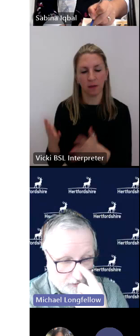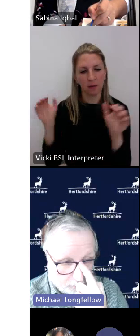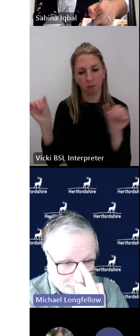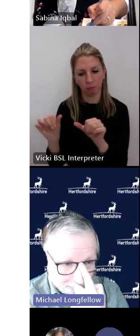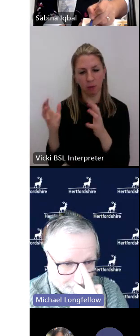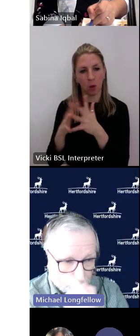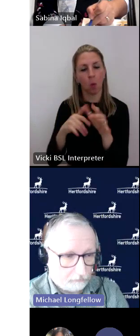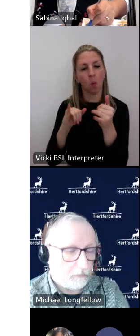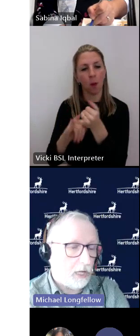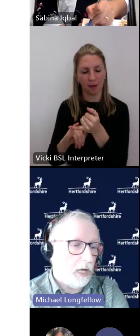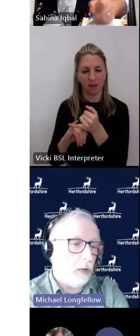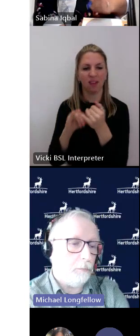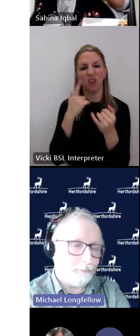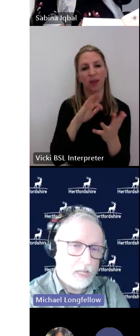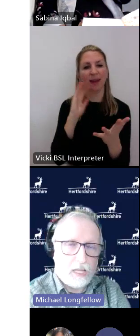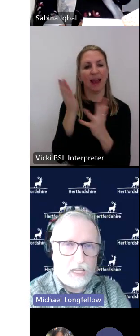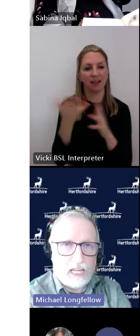of living page.